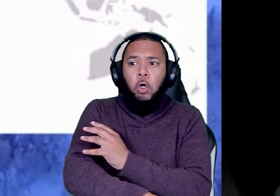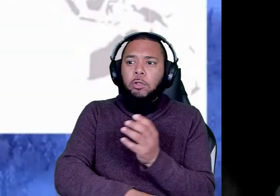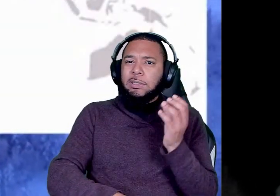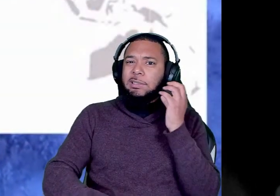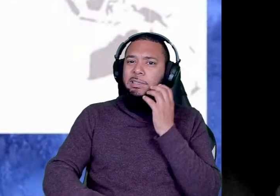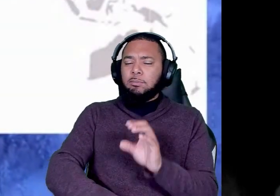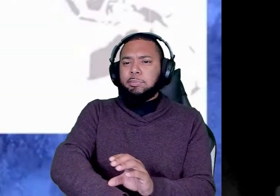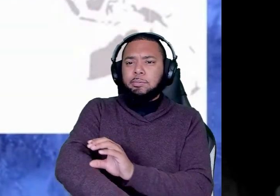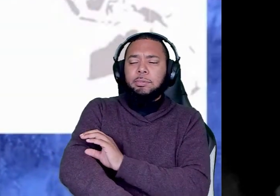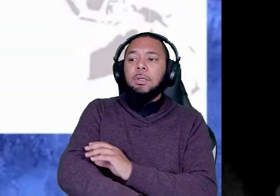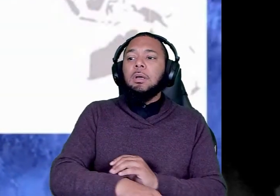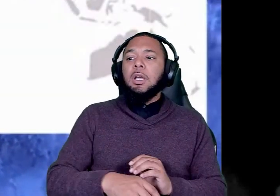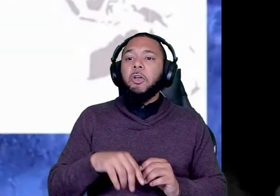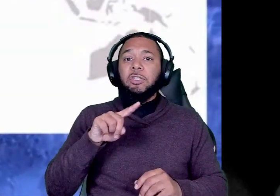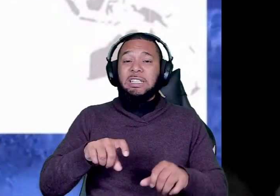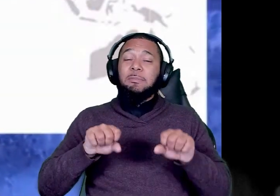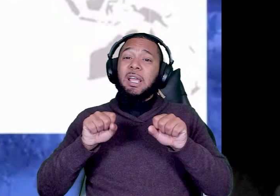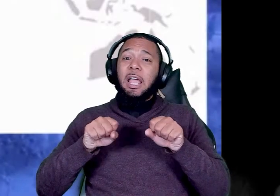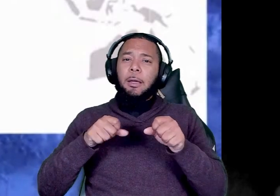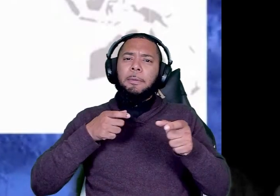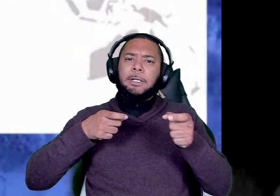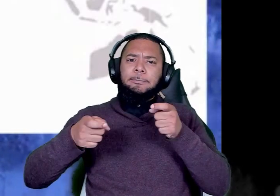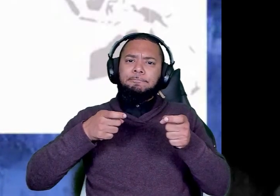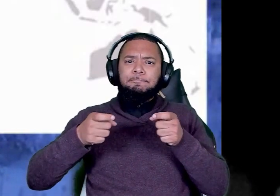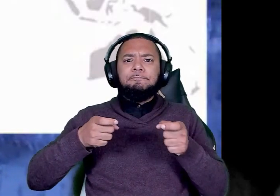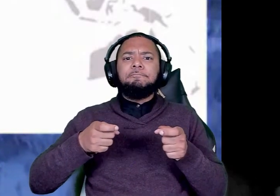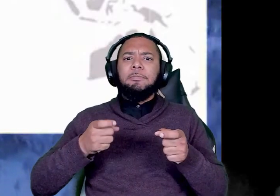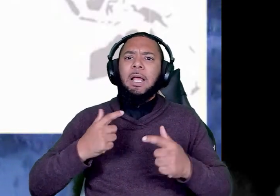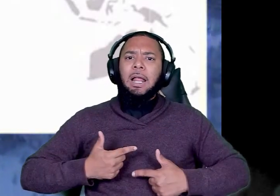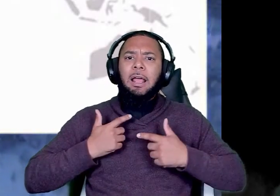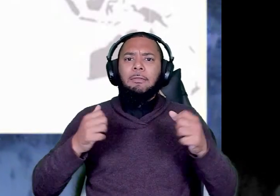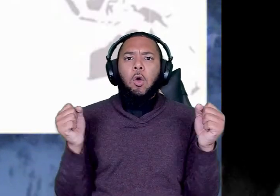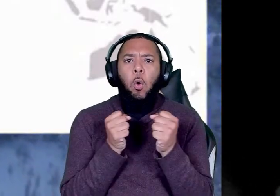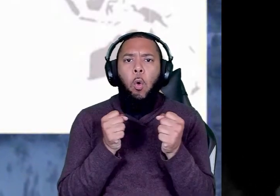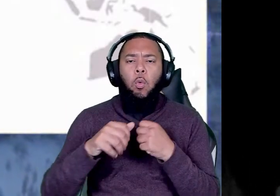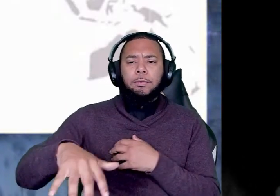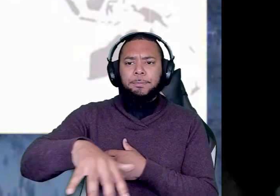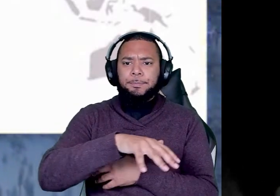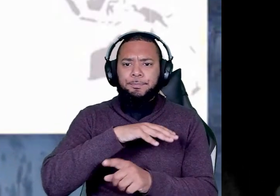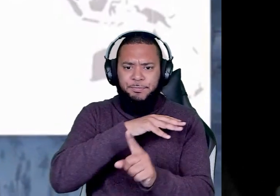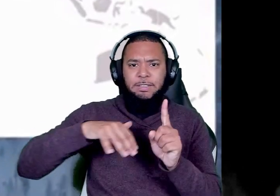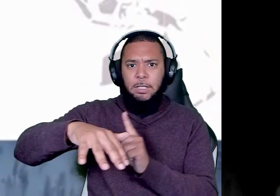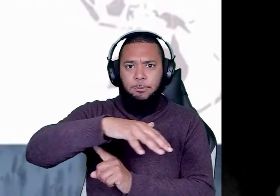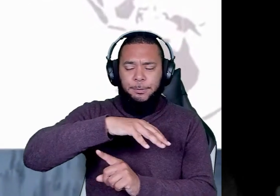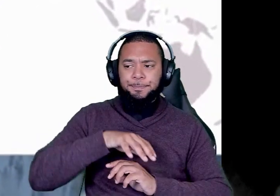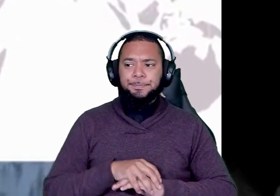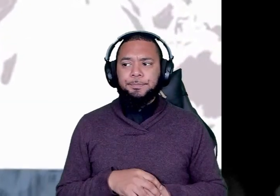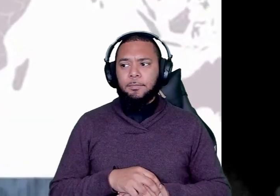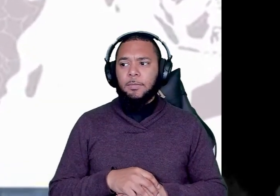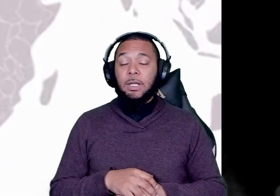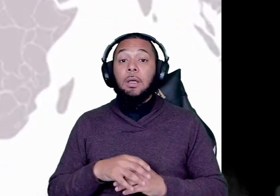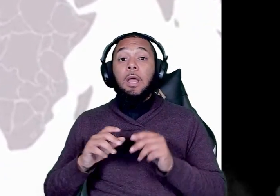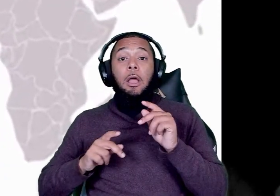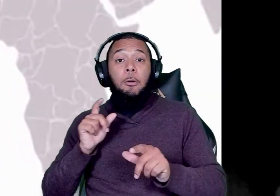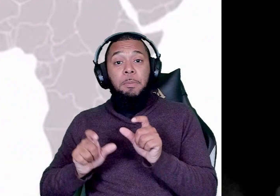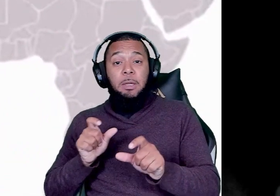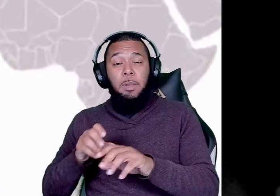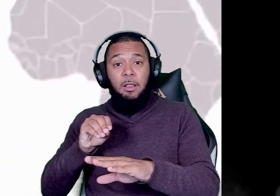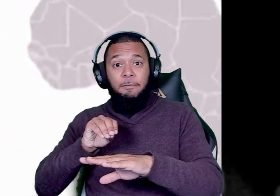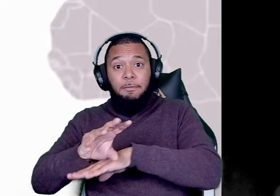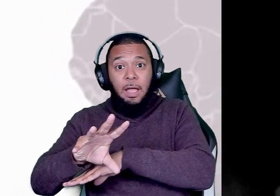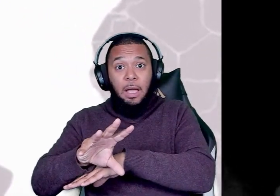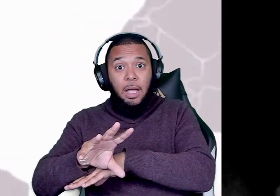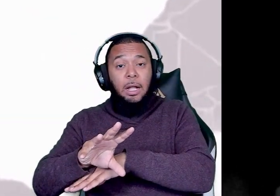and be able to withstand those freezing temperatures to be able to survive there. Let's look at some of the human impacts. This is an area that's